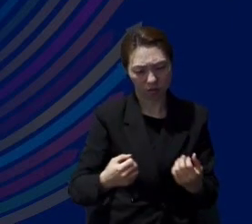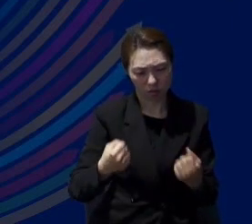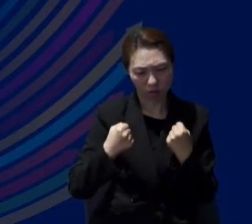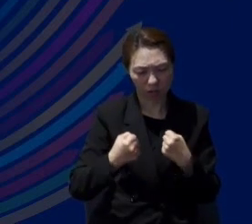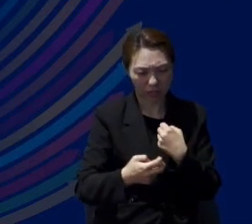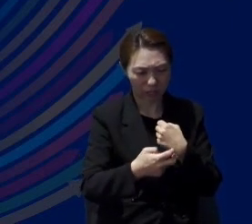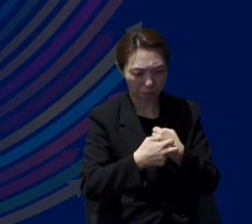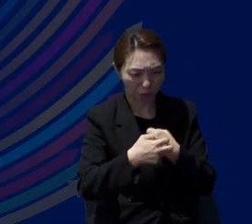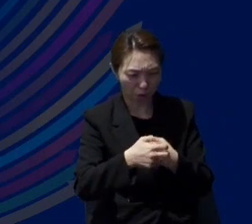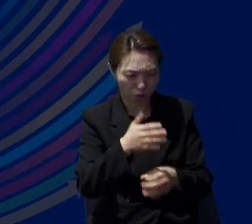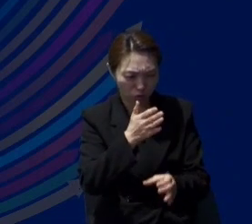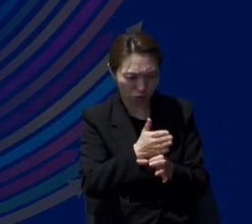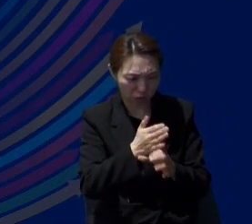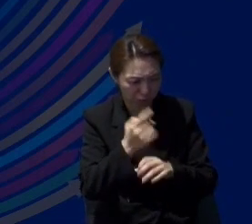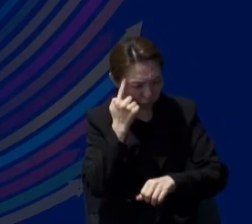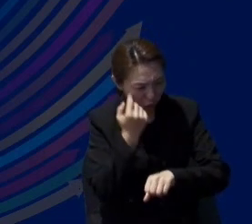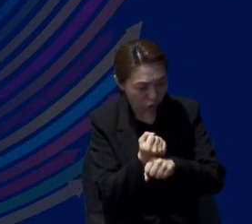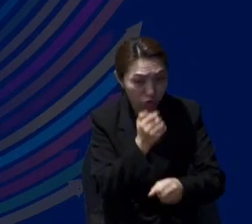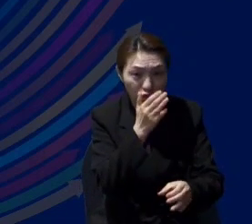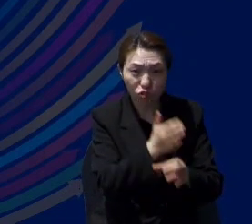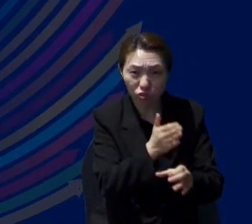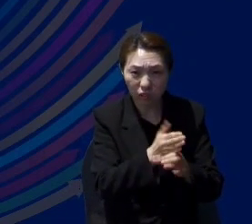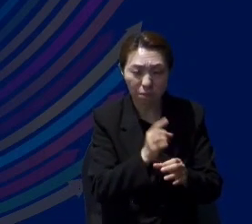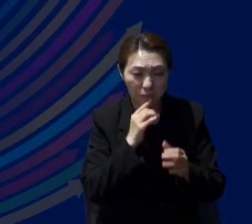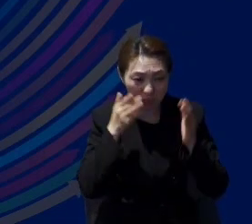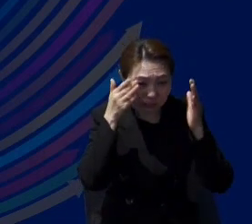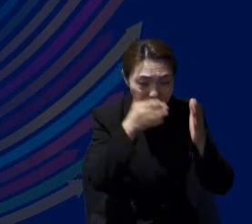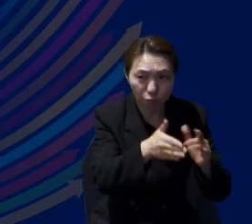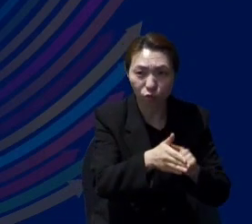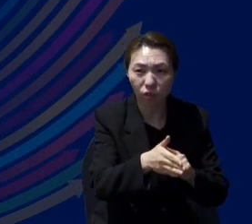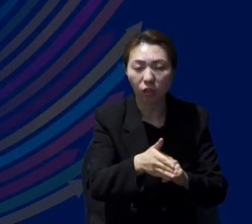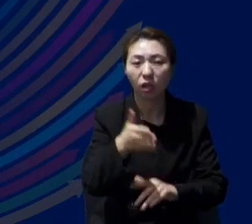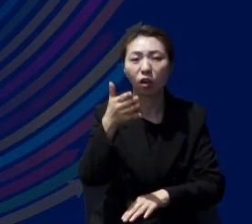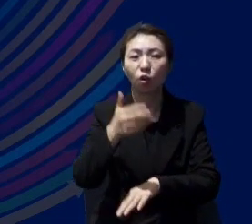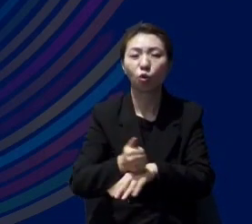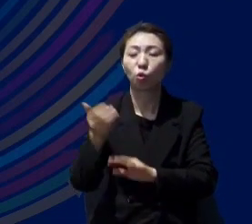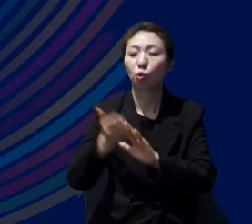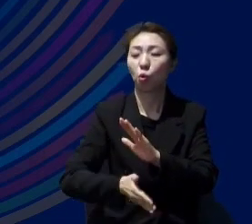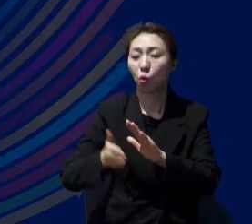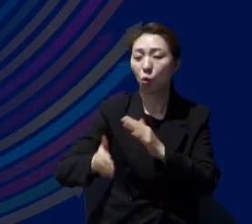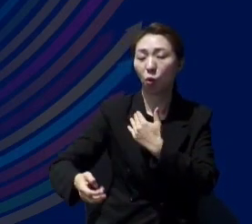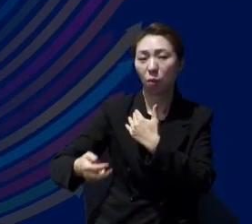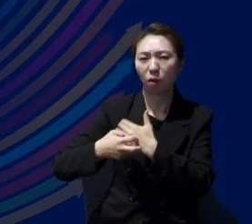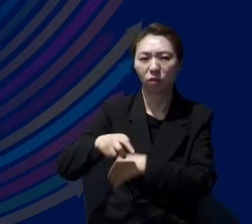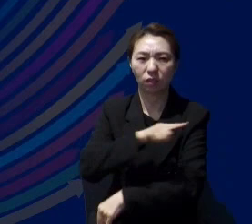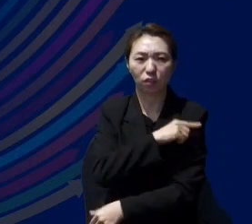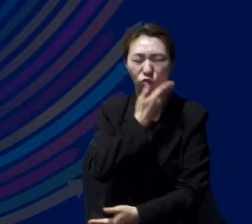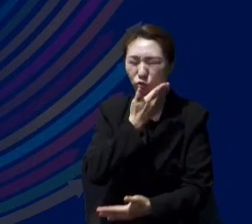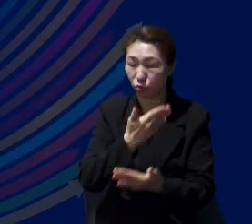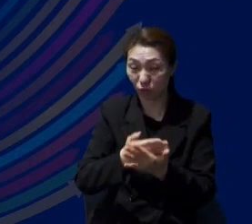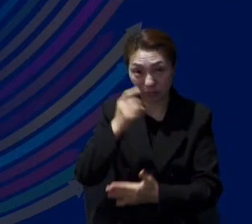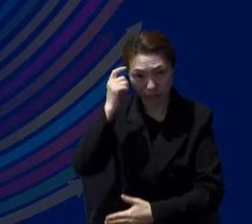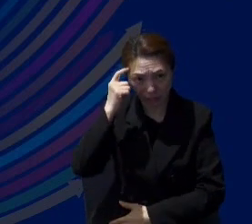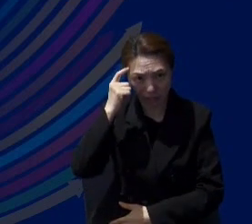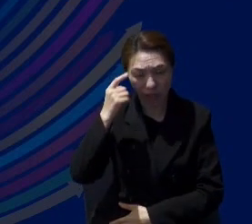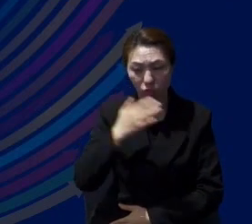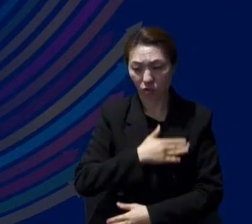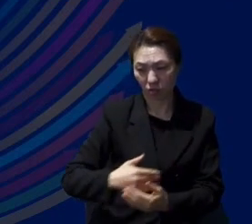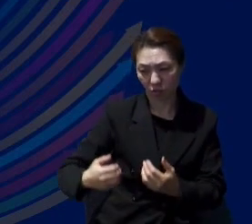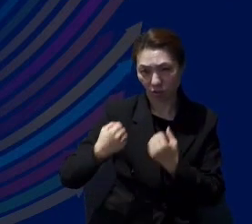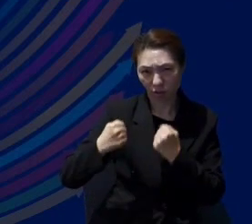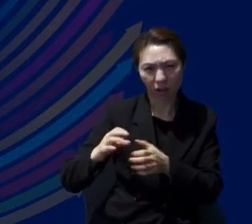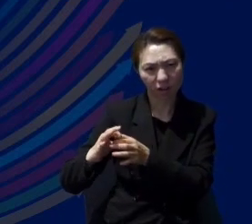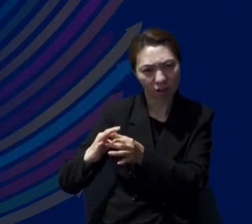very important. There are many other factors that determine whether we are healthy or not. The little chart on the right is a little bit of work I did